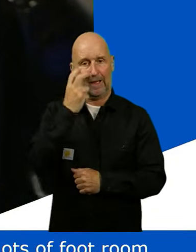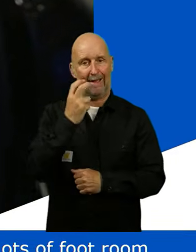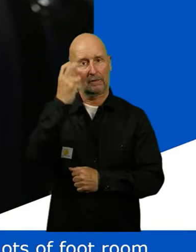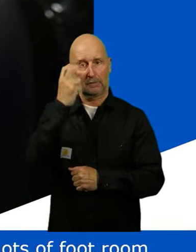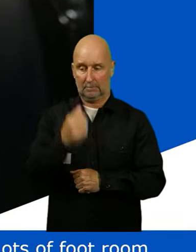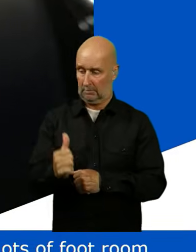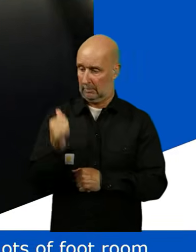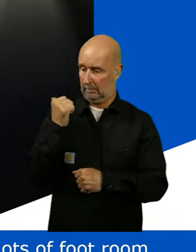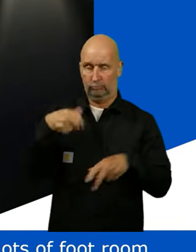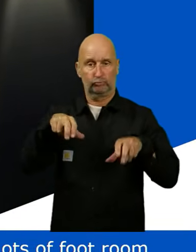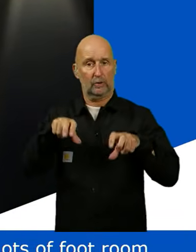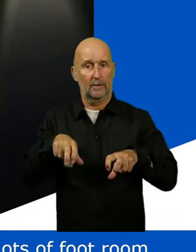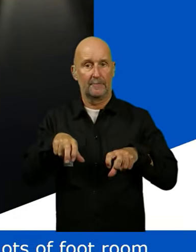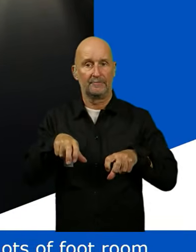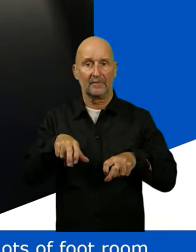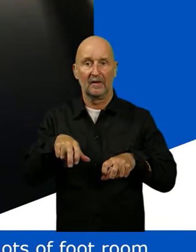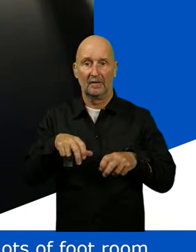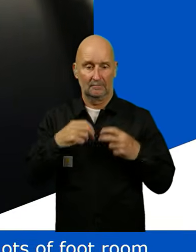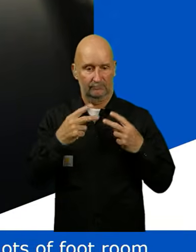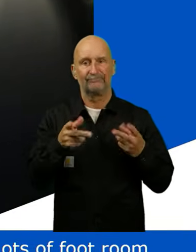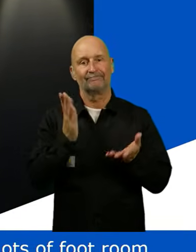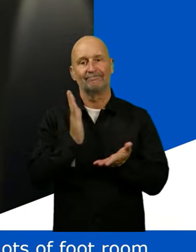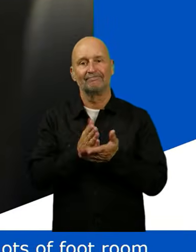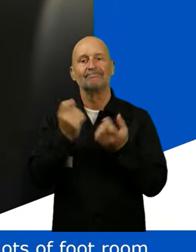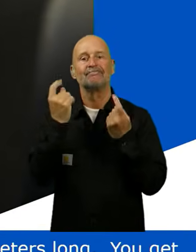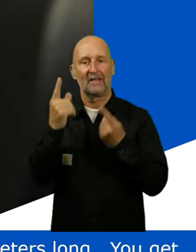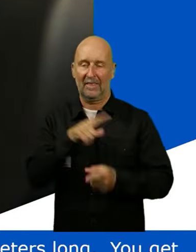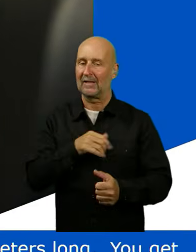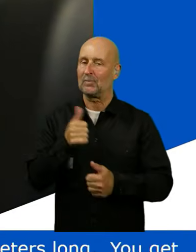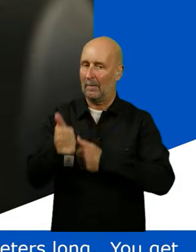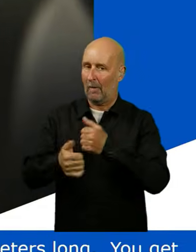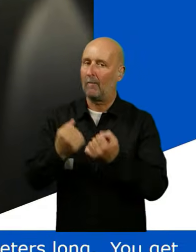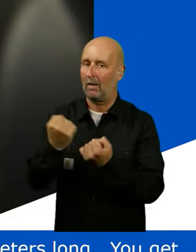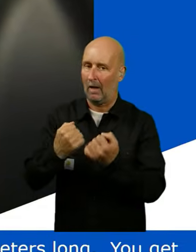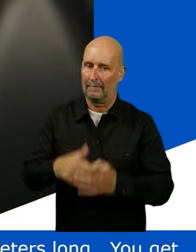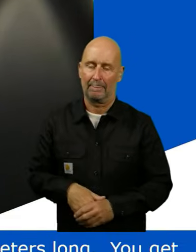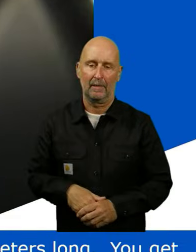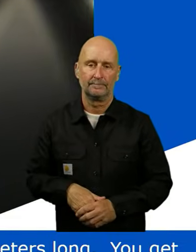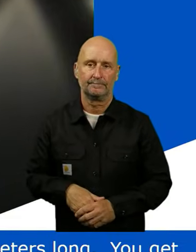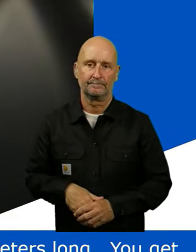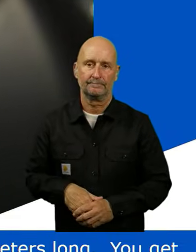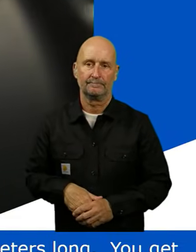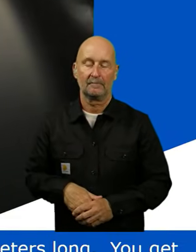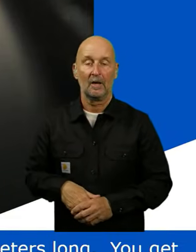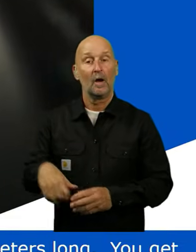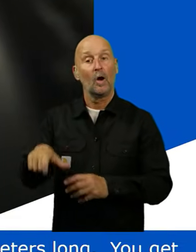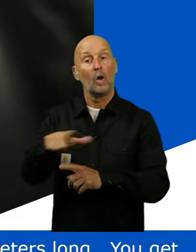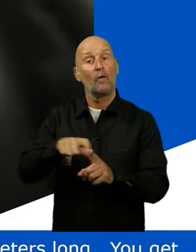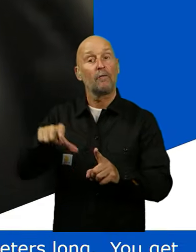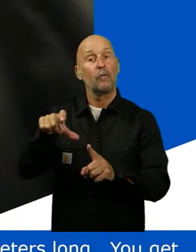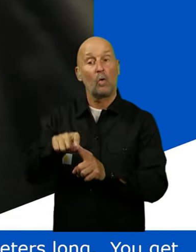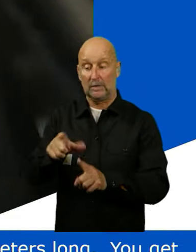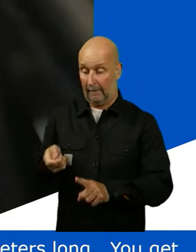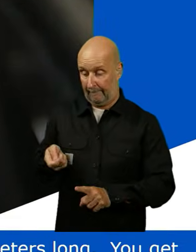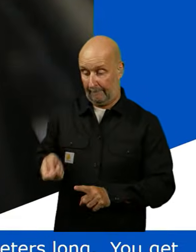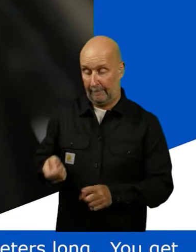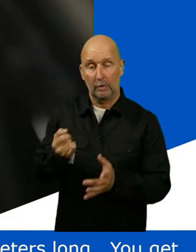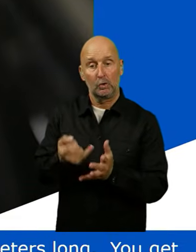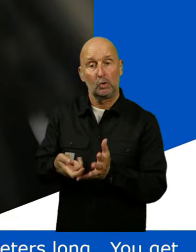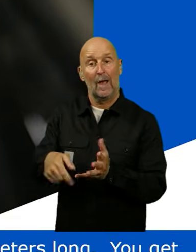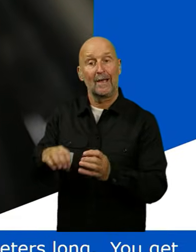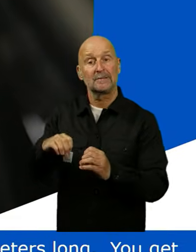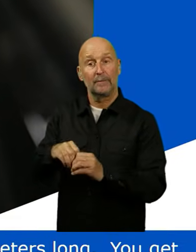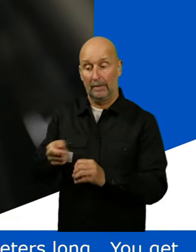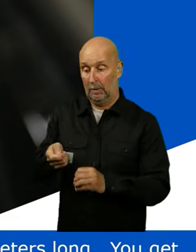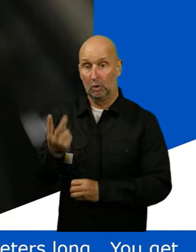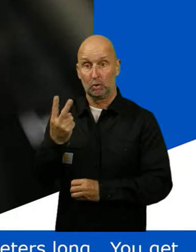rear. It's fantastic, and it's easy to see why it's so popular. Ford's also added USB charging sockets in the centre.